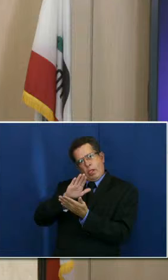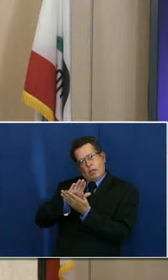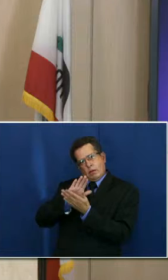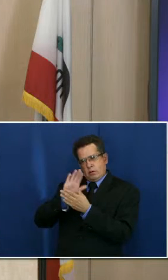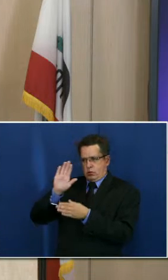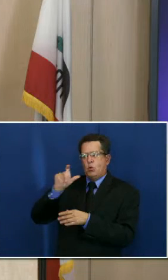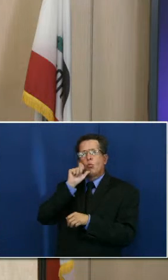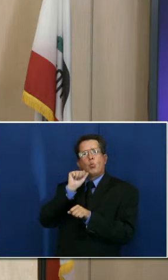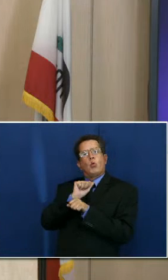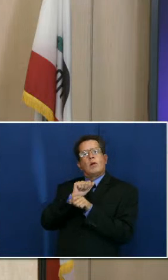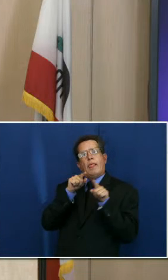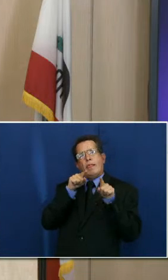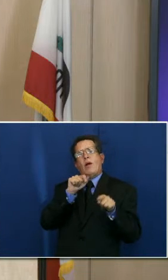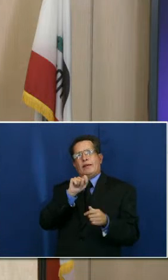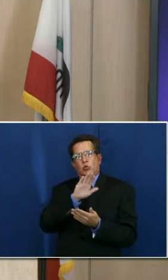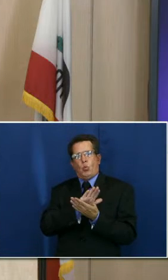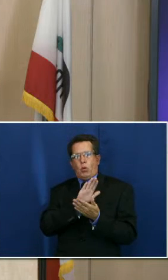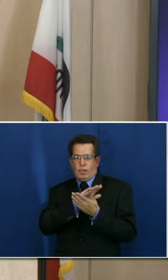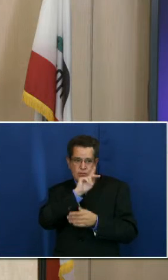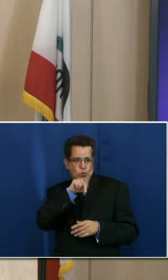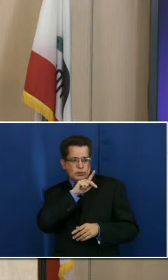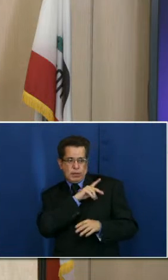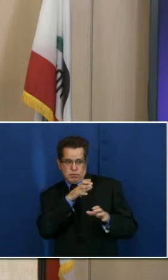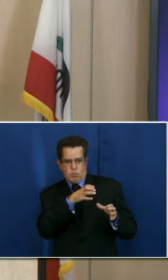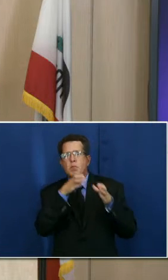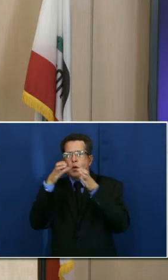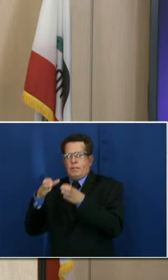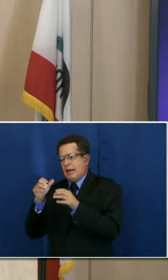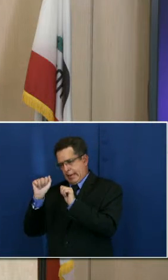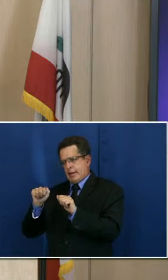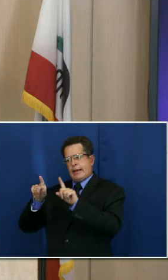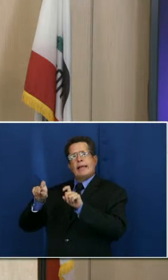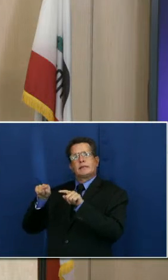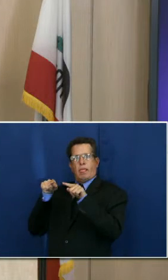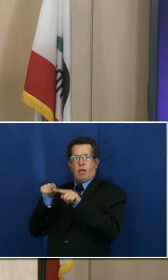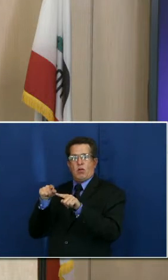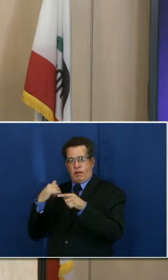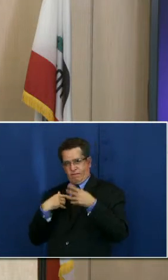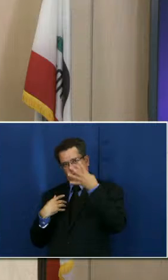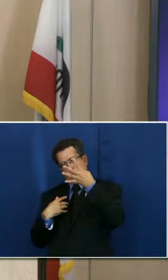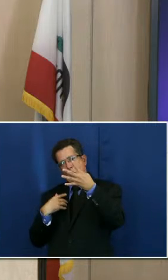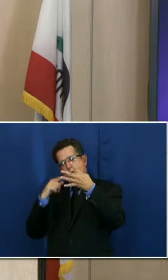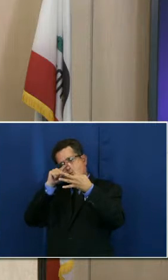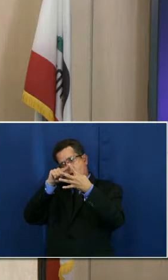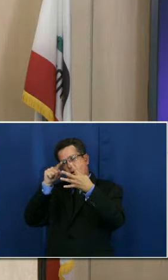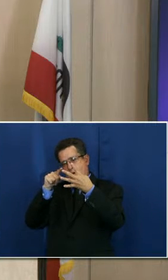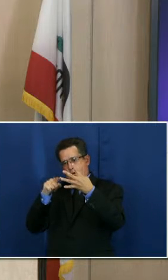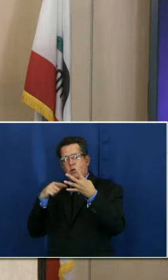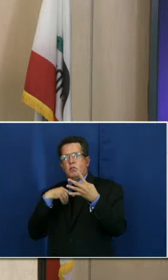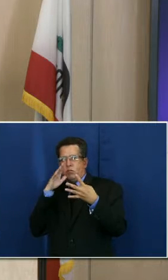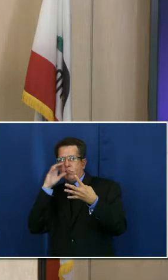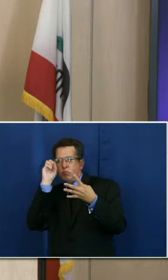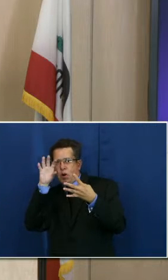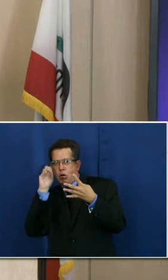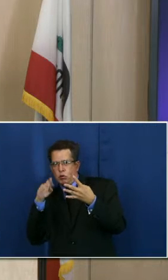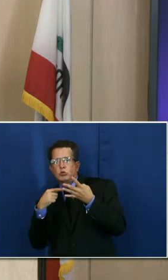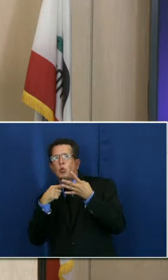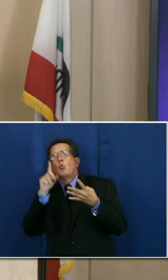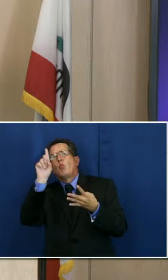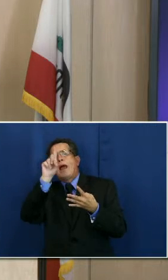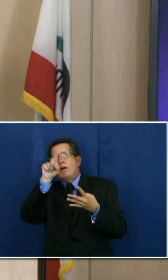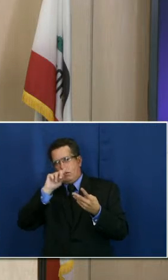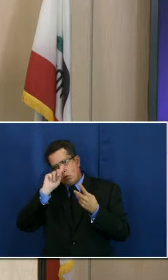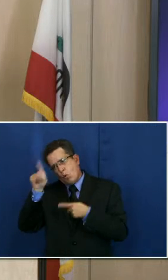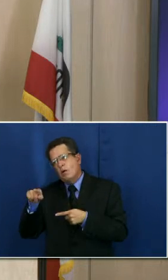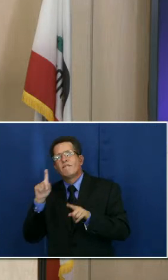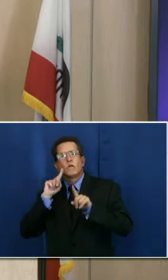school personnel. And we've worked closely with San Diego County Office of Education to site those and staff those and make those available. We also